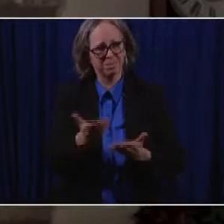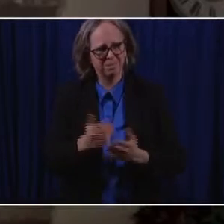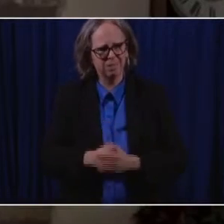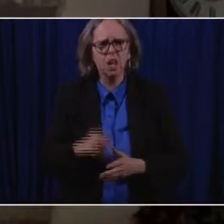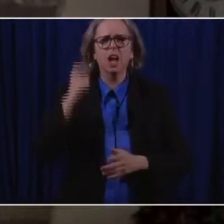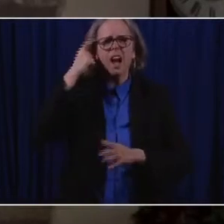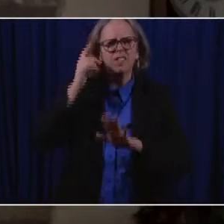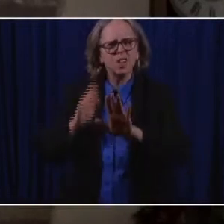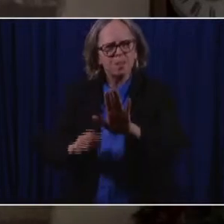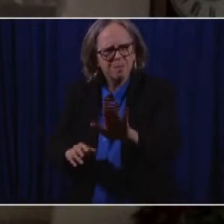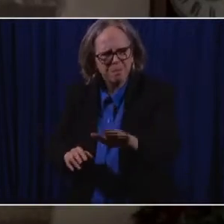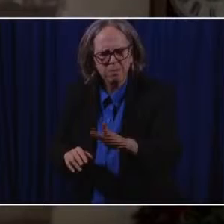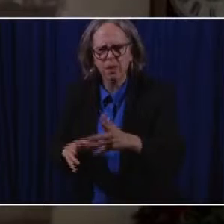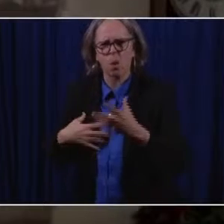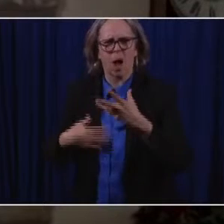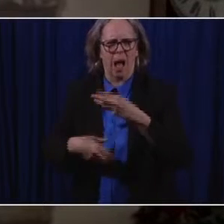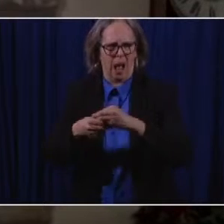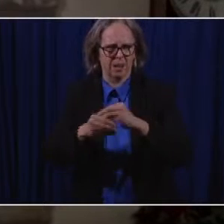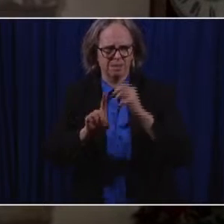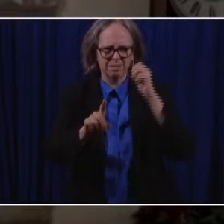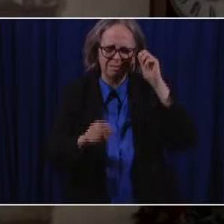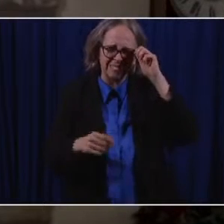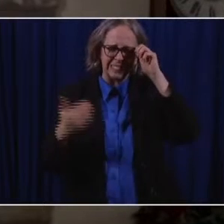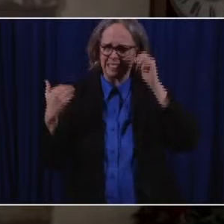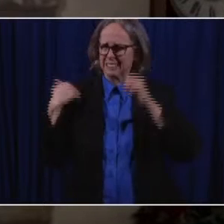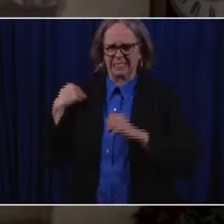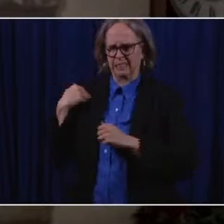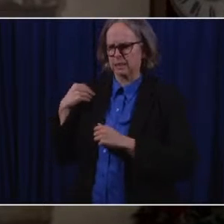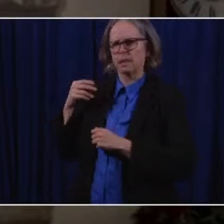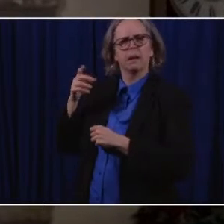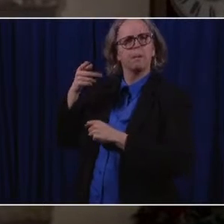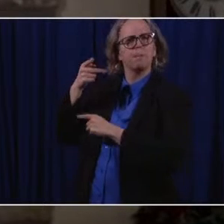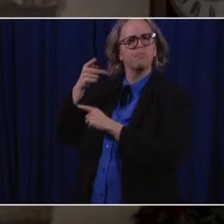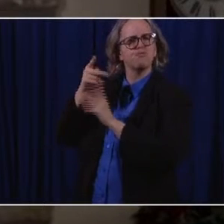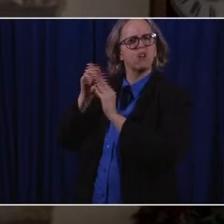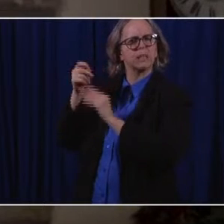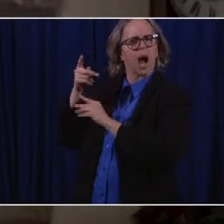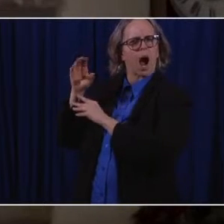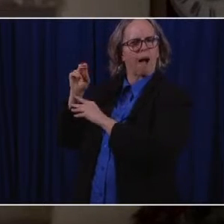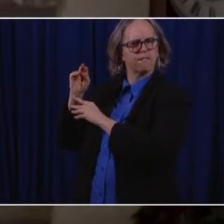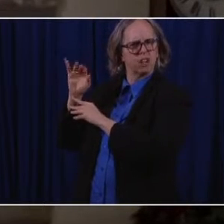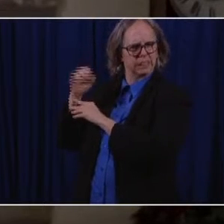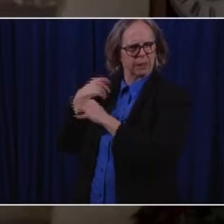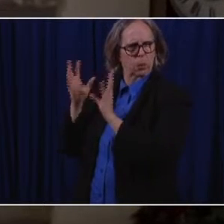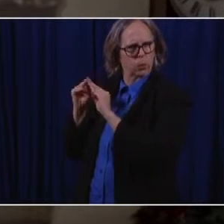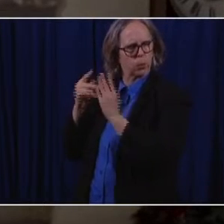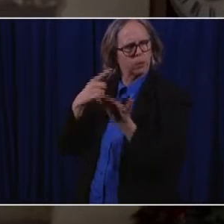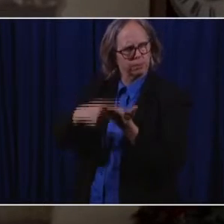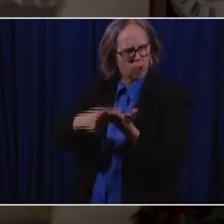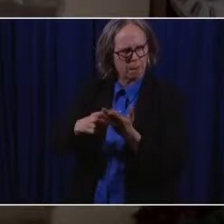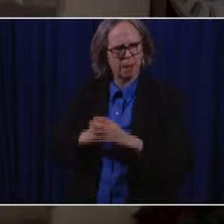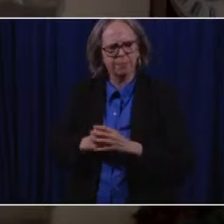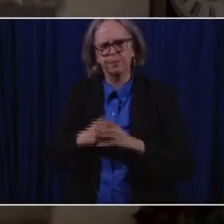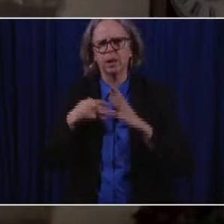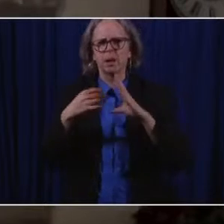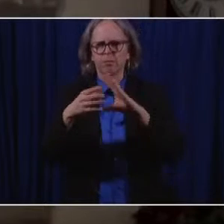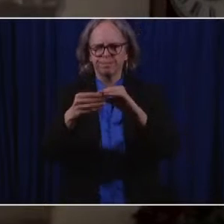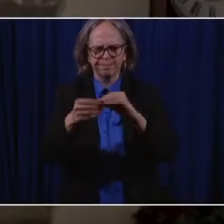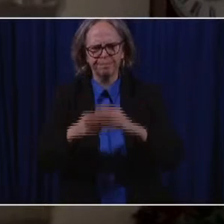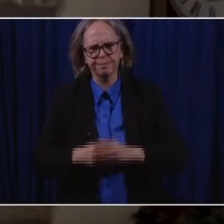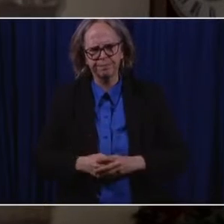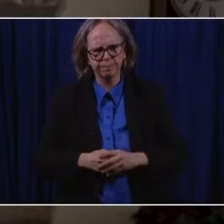was brought up yet at our last press conference, it has to do with people who are at